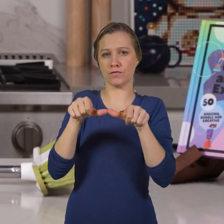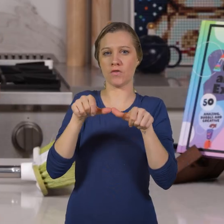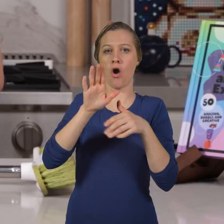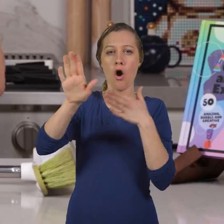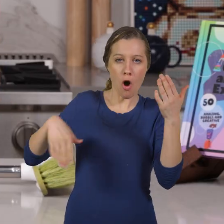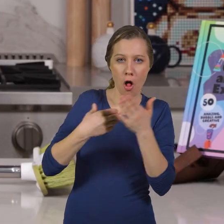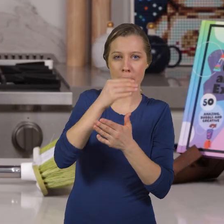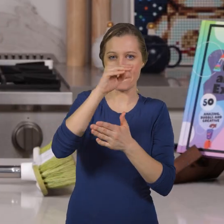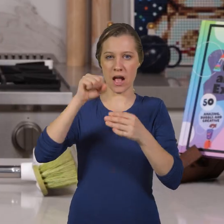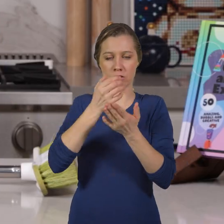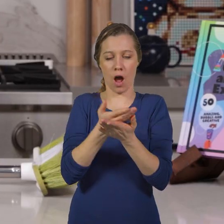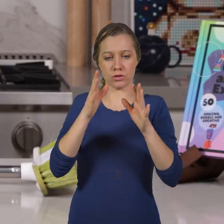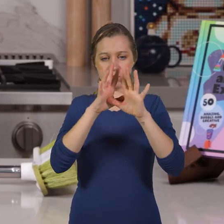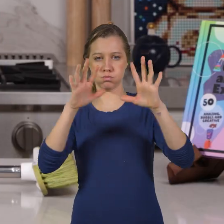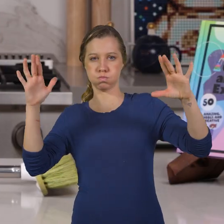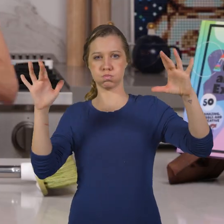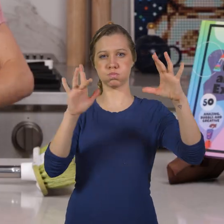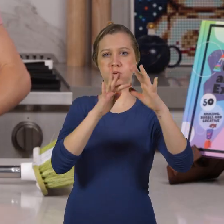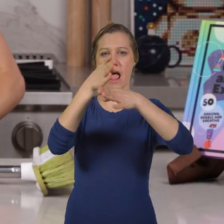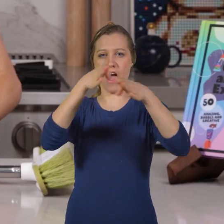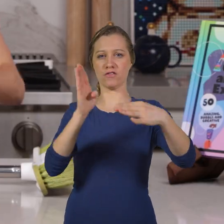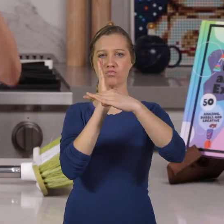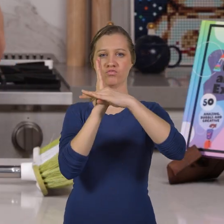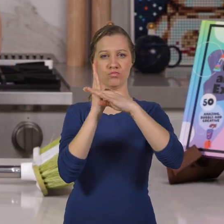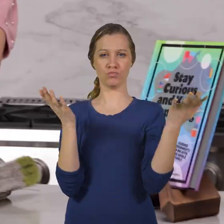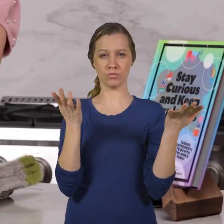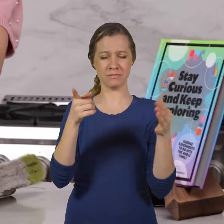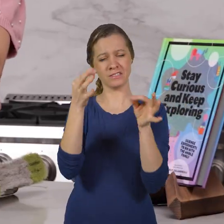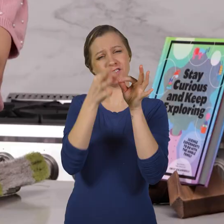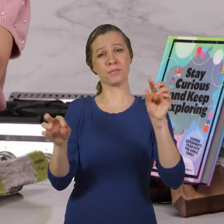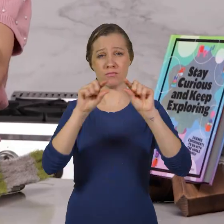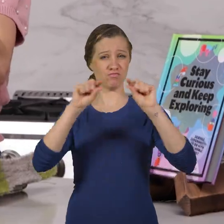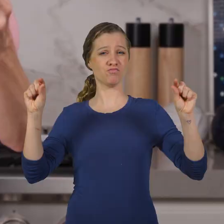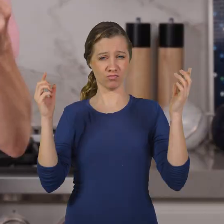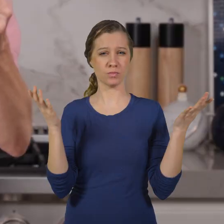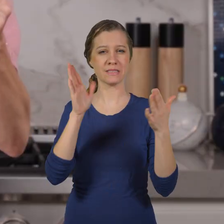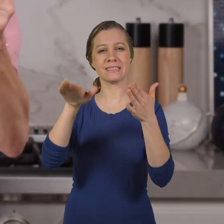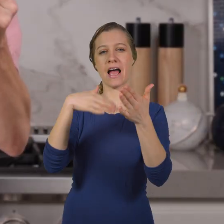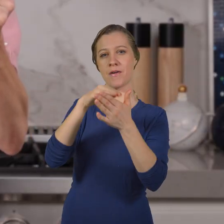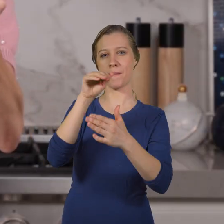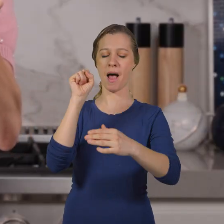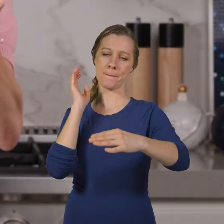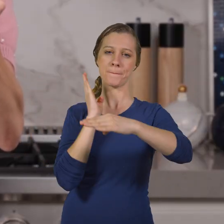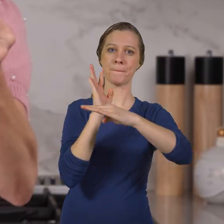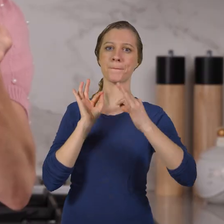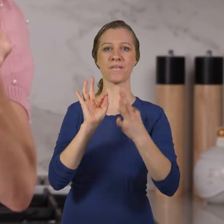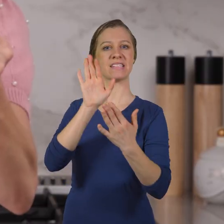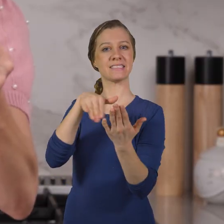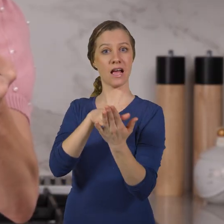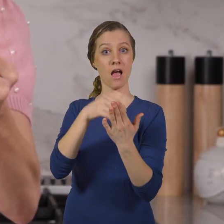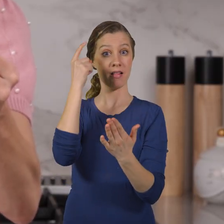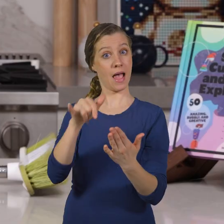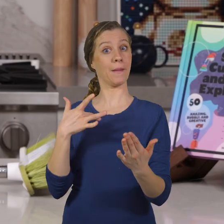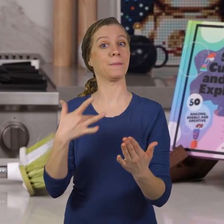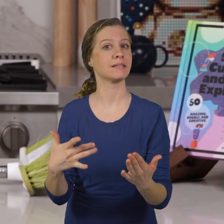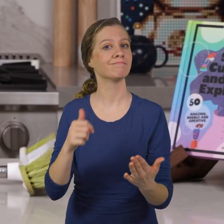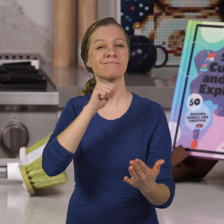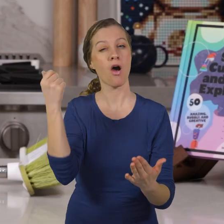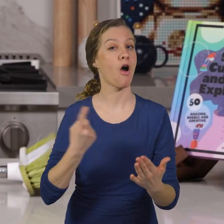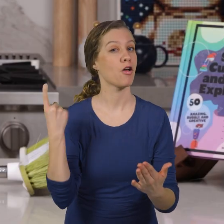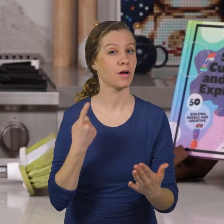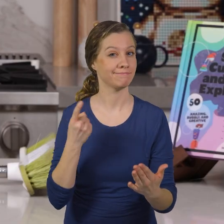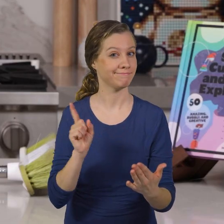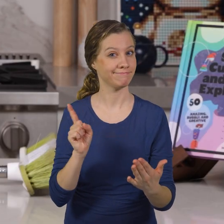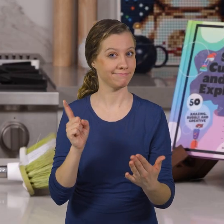average position of all the mass in the object. For something simple like this, the center of mass is right in the center.